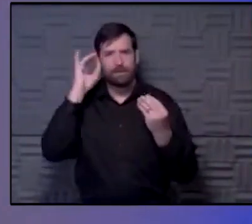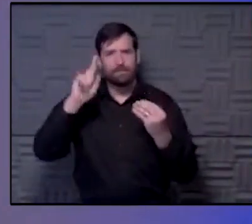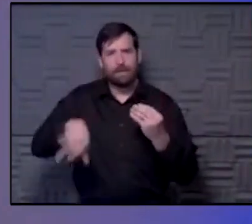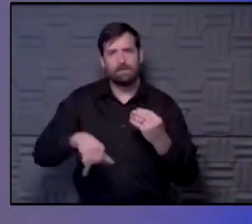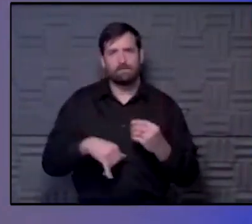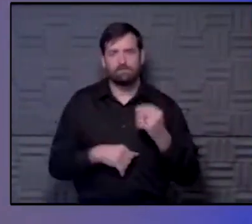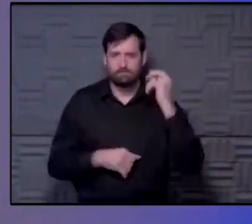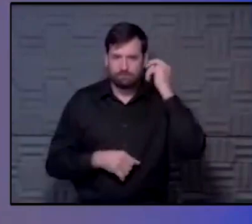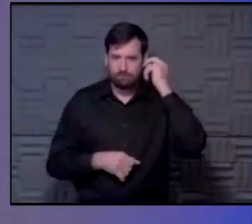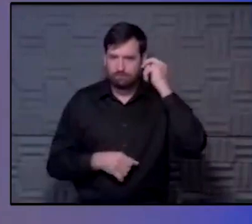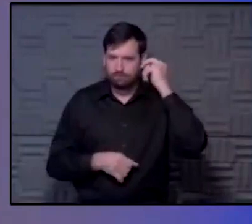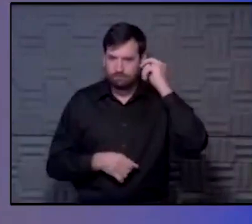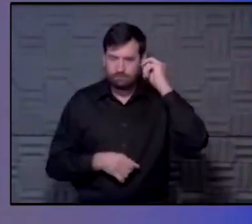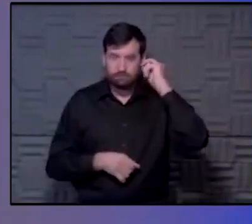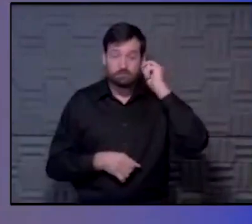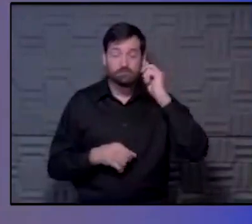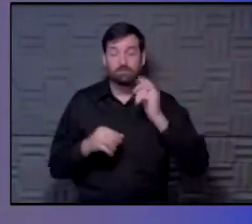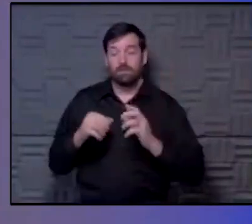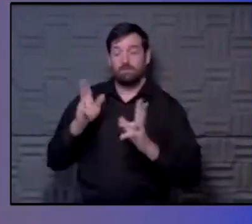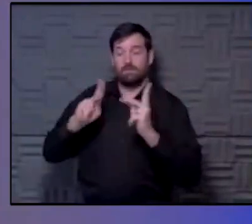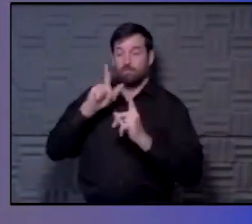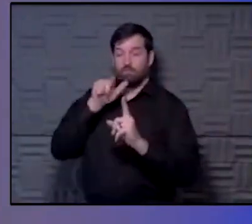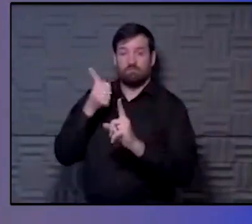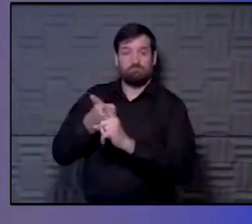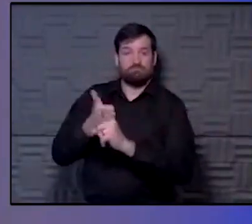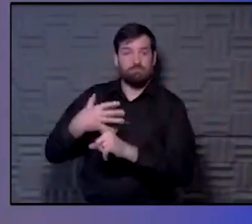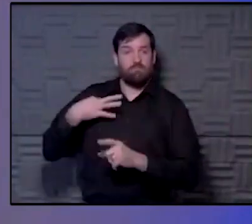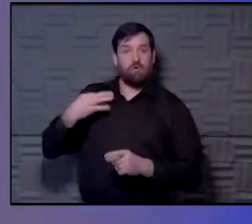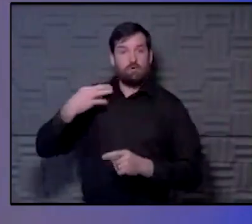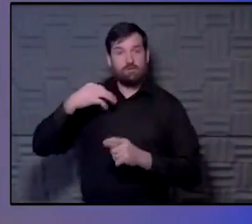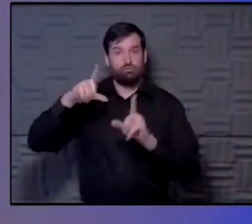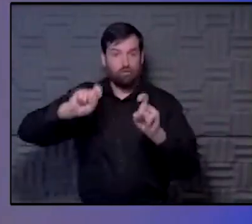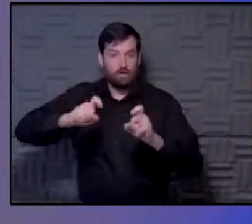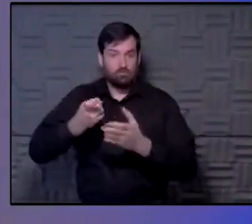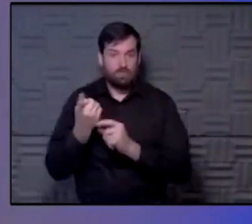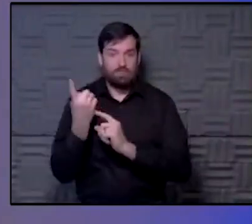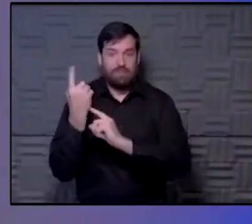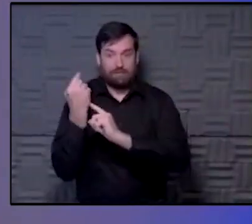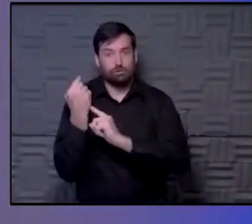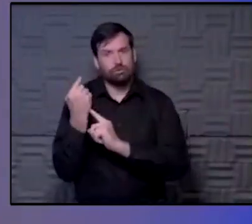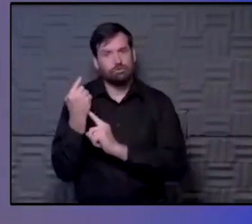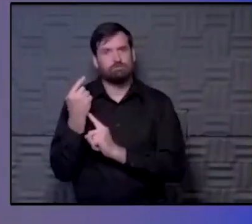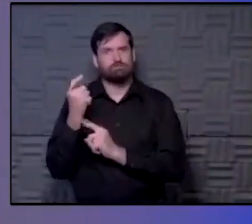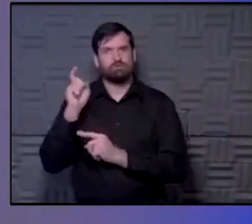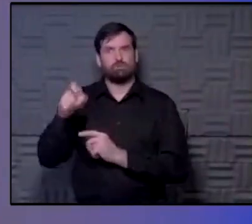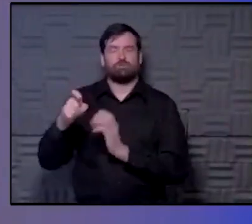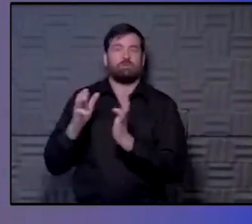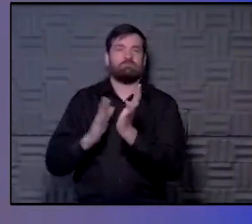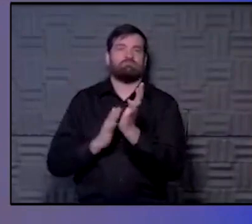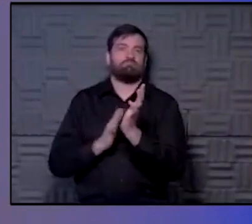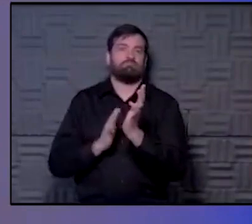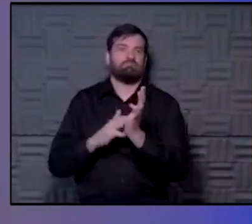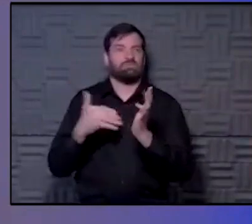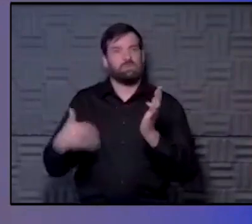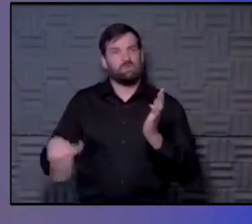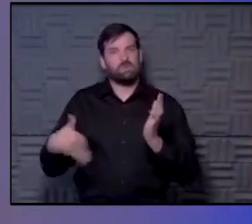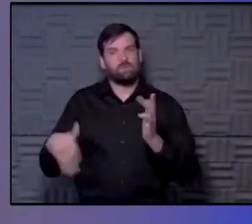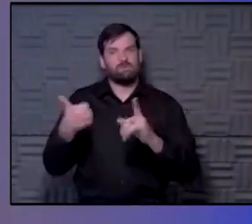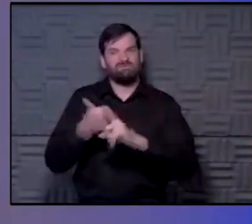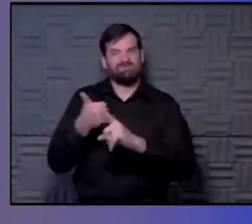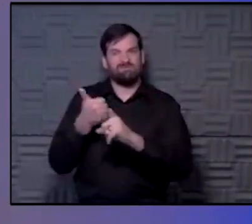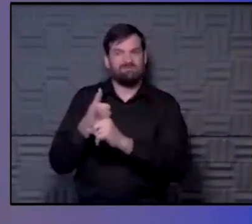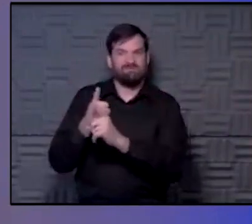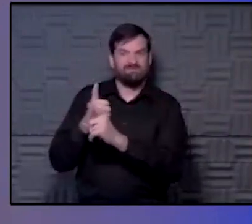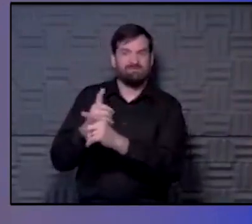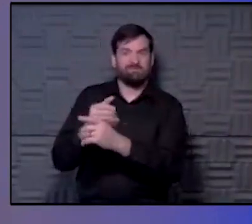And certainly the people in the trials that volunteered to be in this trial last year deserve a big pat on the back because they're the people that we're getting